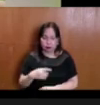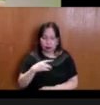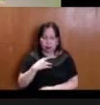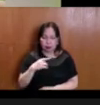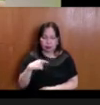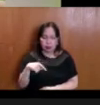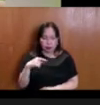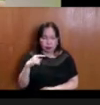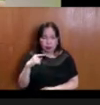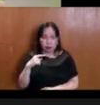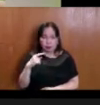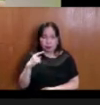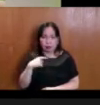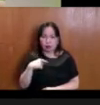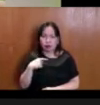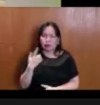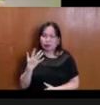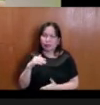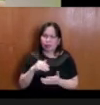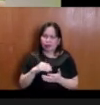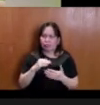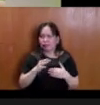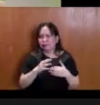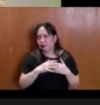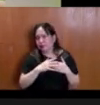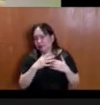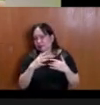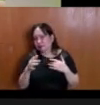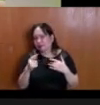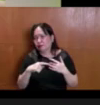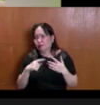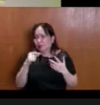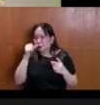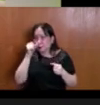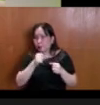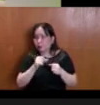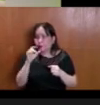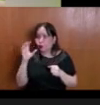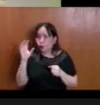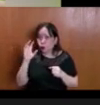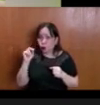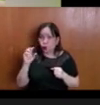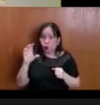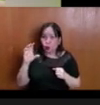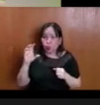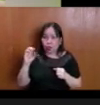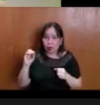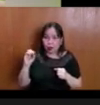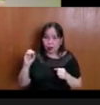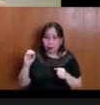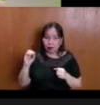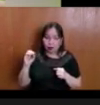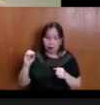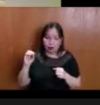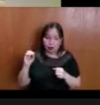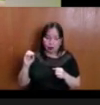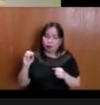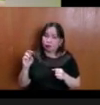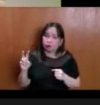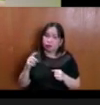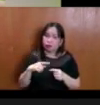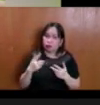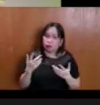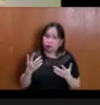you that, you know, we're just a rounding error in the net zero, you know, carbon emission. I mean, we wouldn't That a lot too. At the end, you